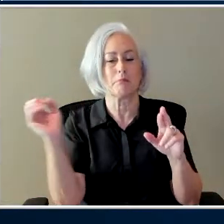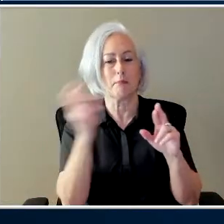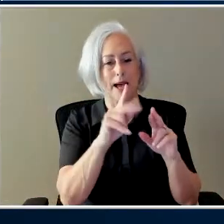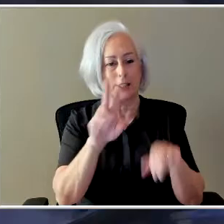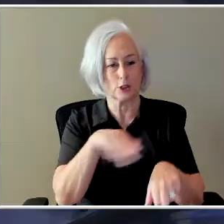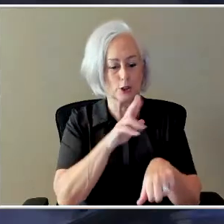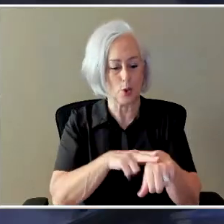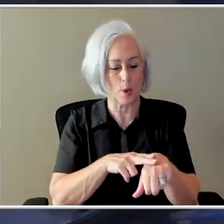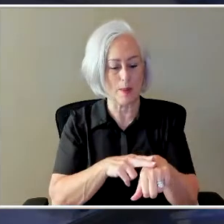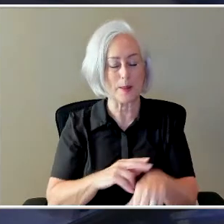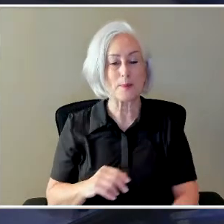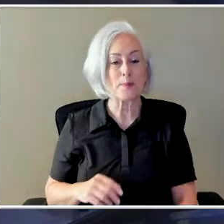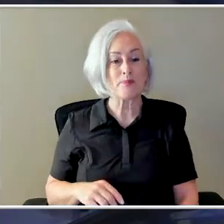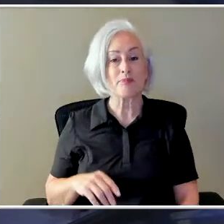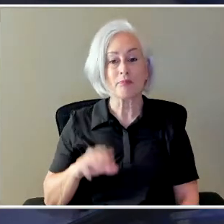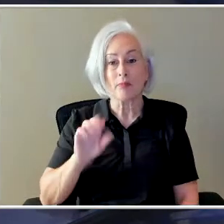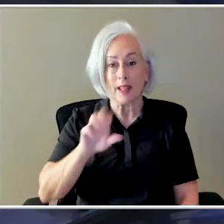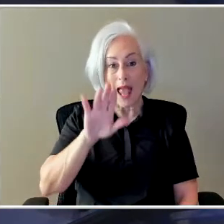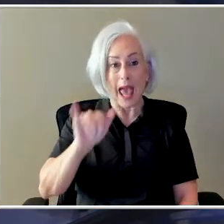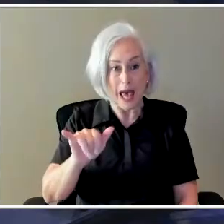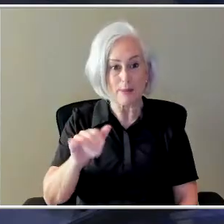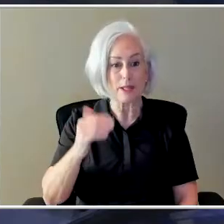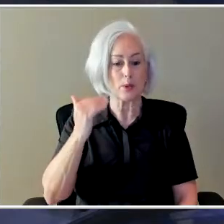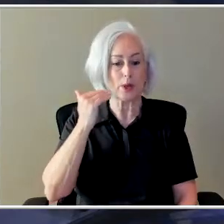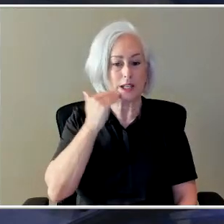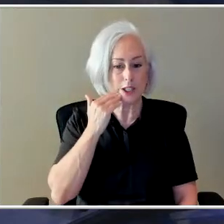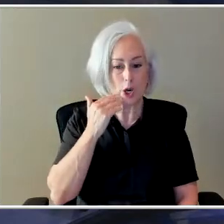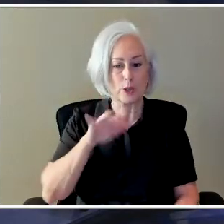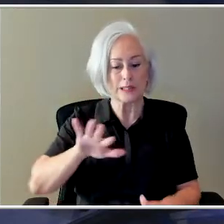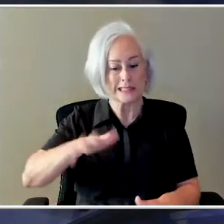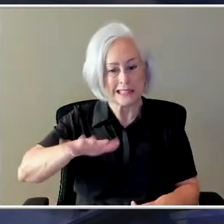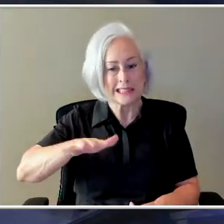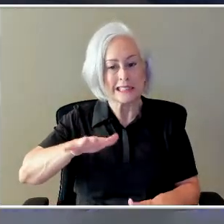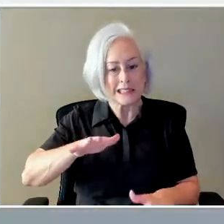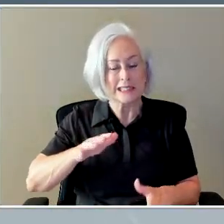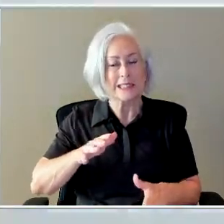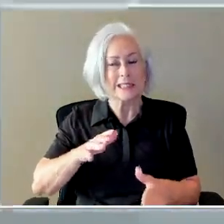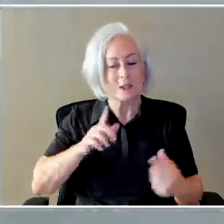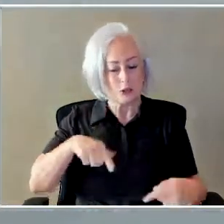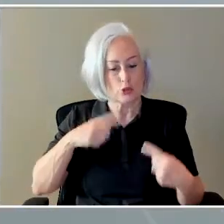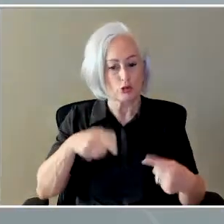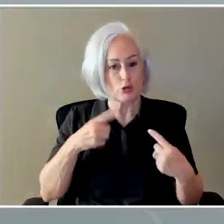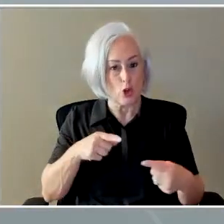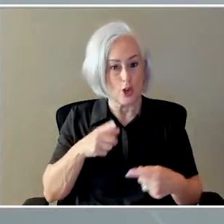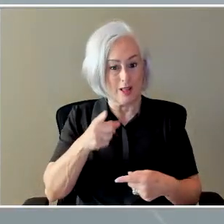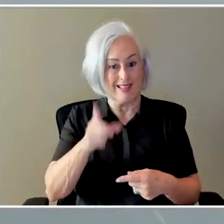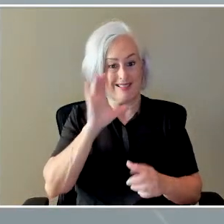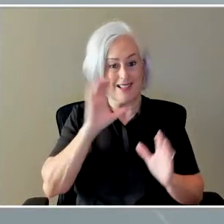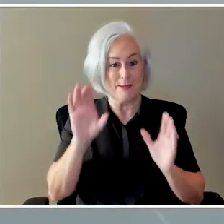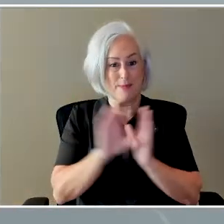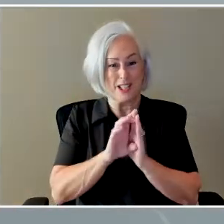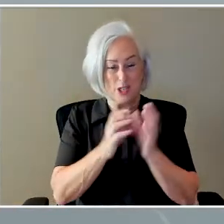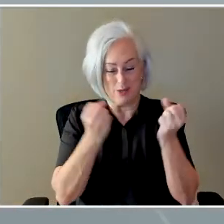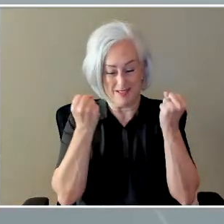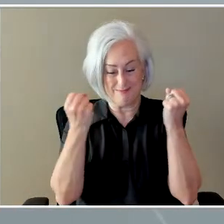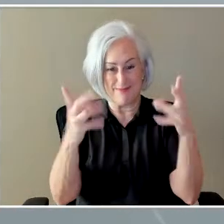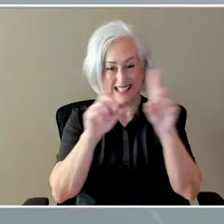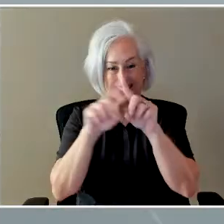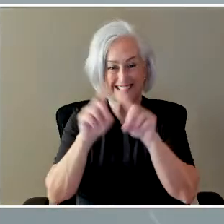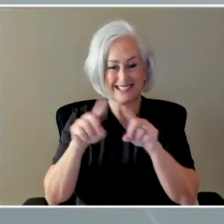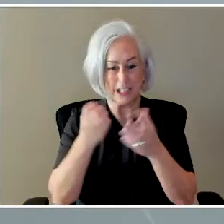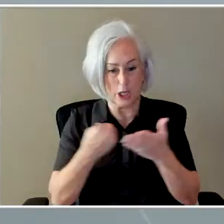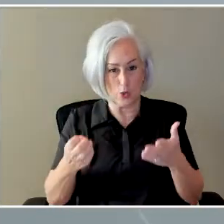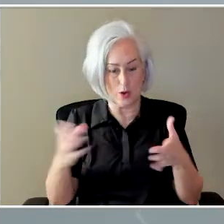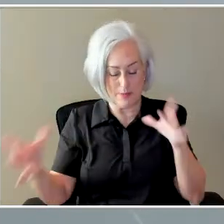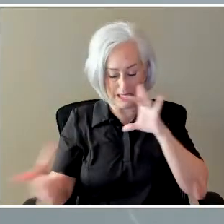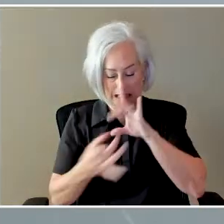certainly was touch and go. As we know, his family shared this photo of him with all types of equipment hooked up to him. Walk